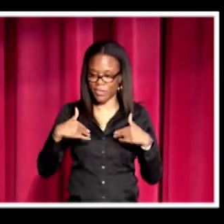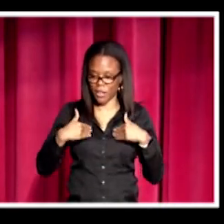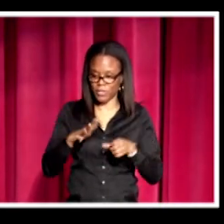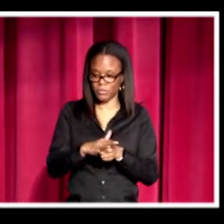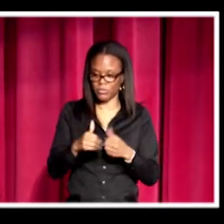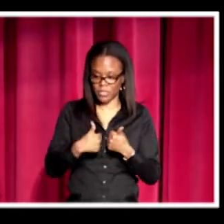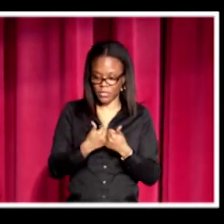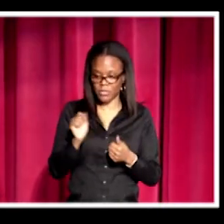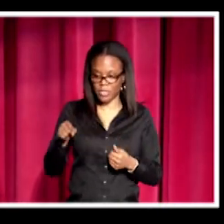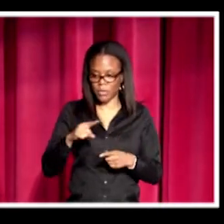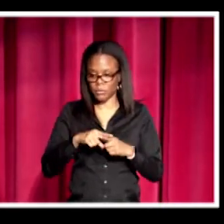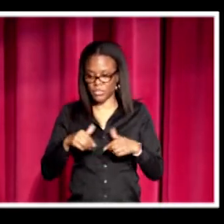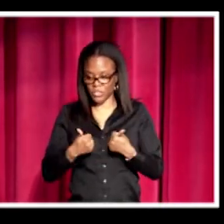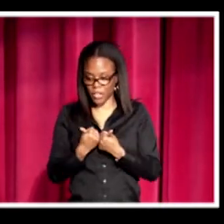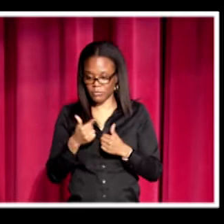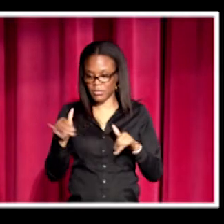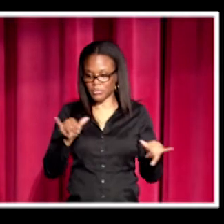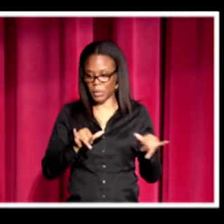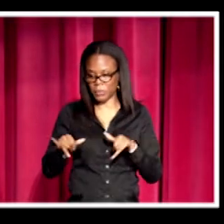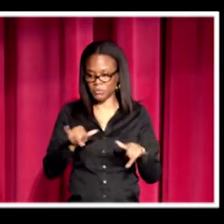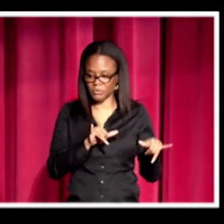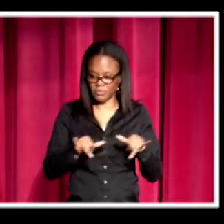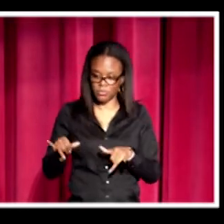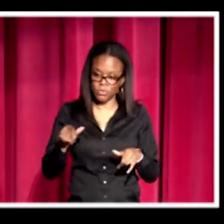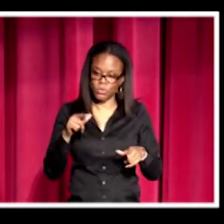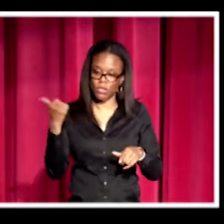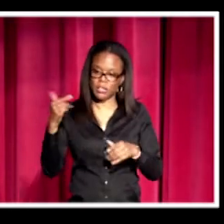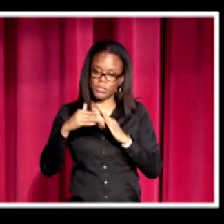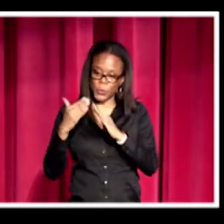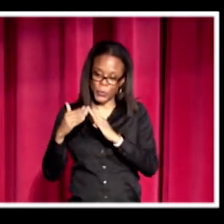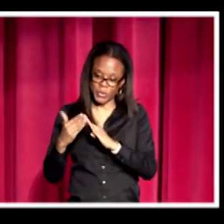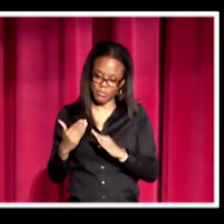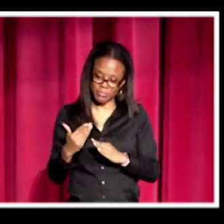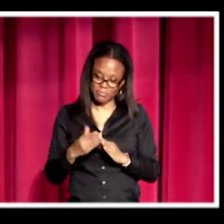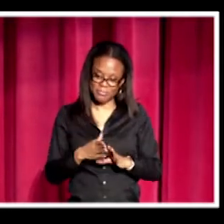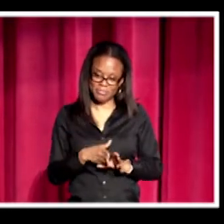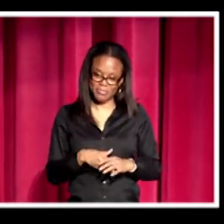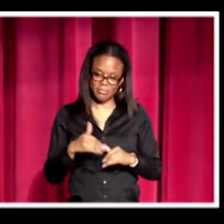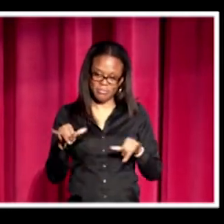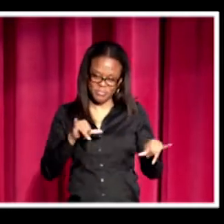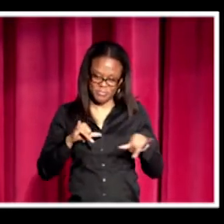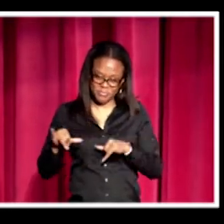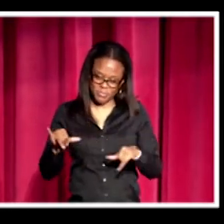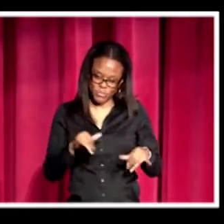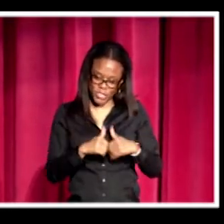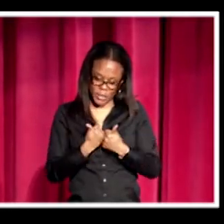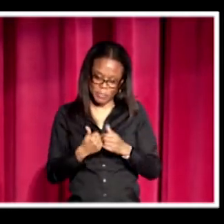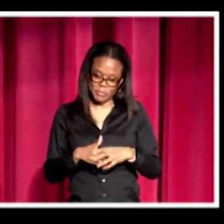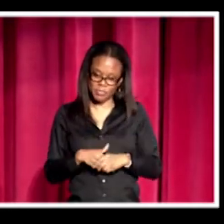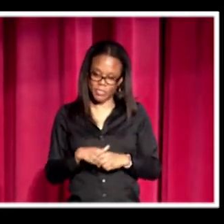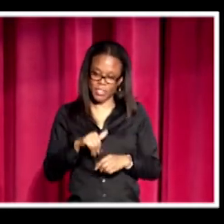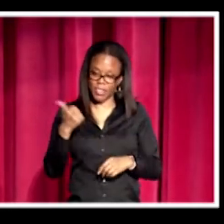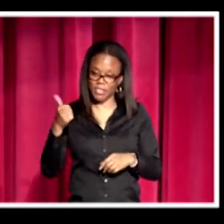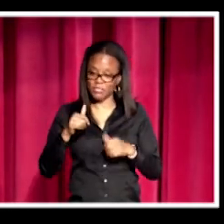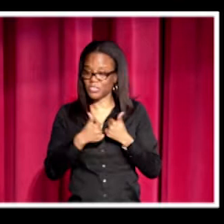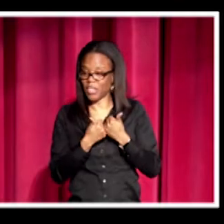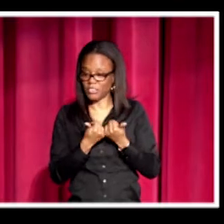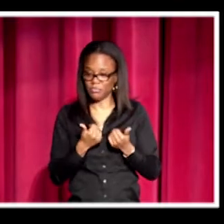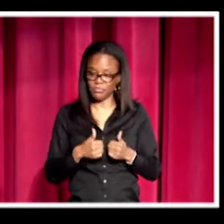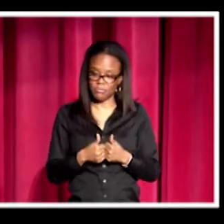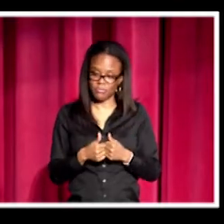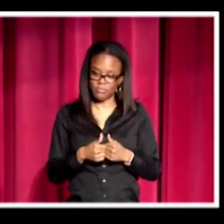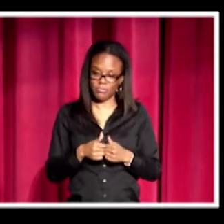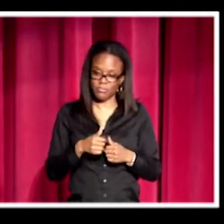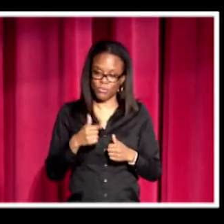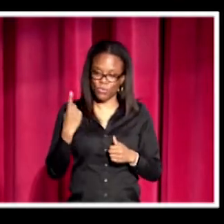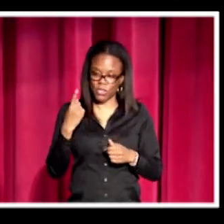our challenges are similar to those faced by other cities like ours across the country, and other challenges are unique